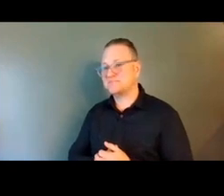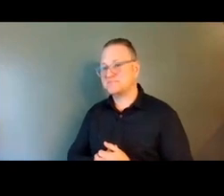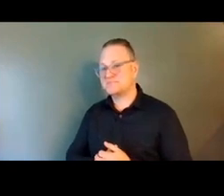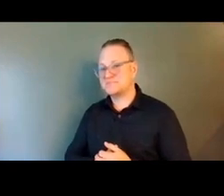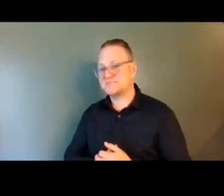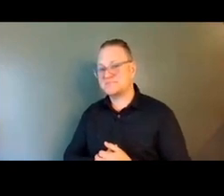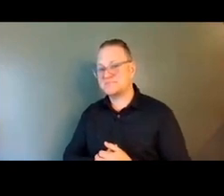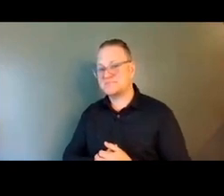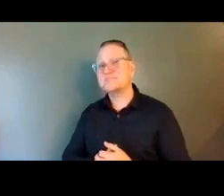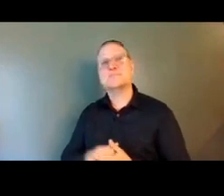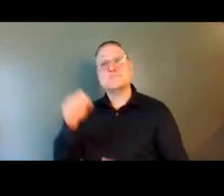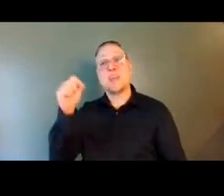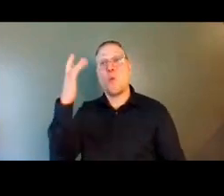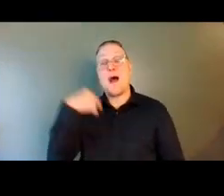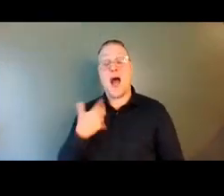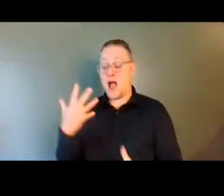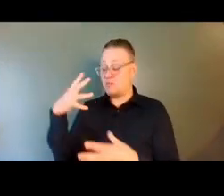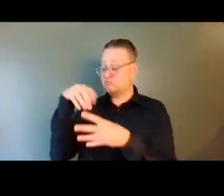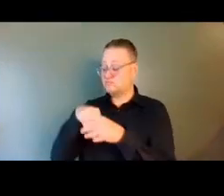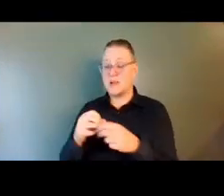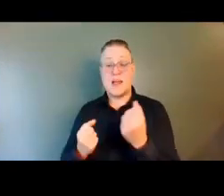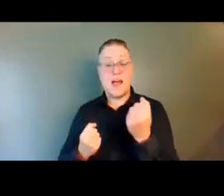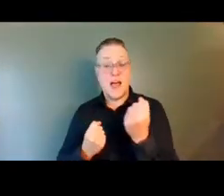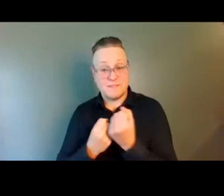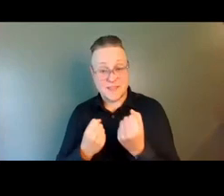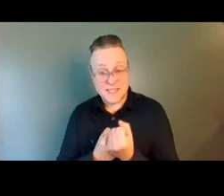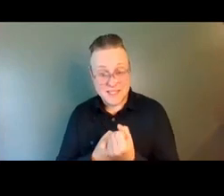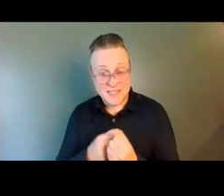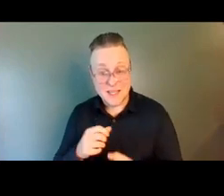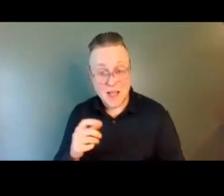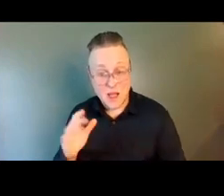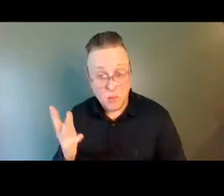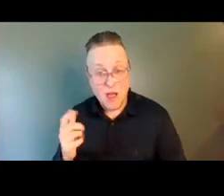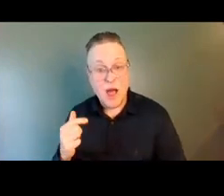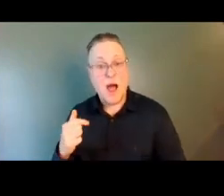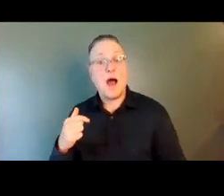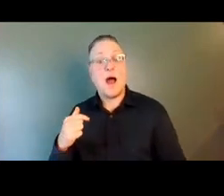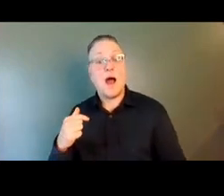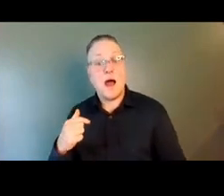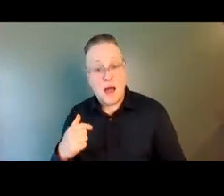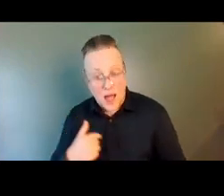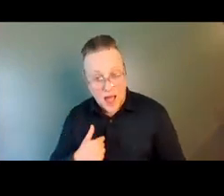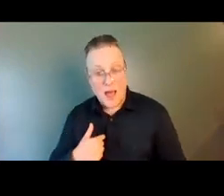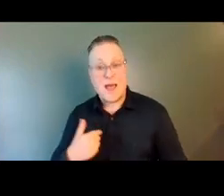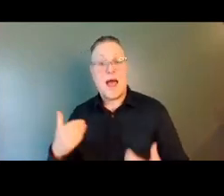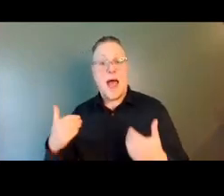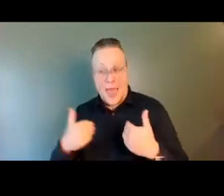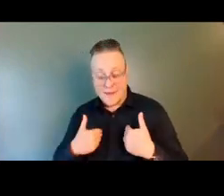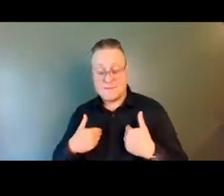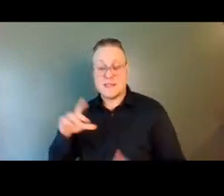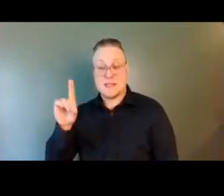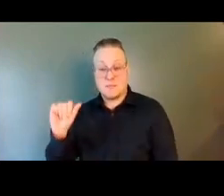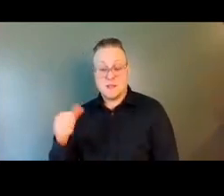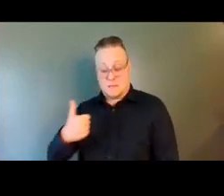What drew me into the disability advocacy arena was that I, as an individual with severe